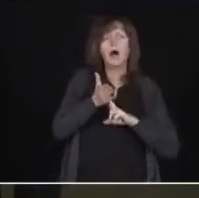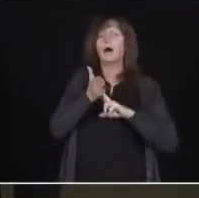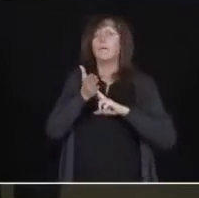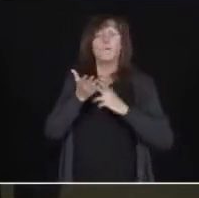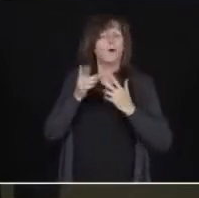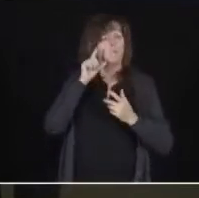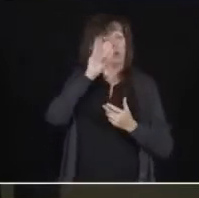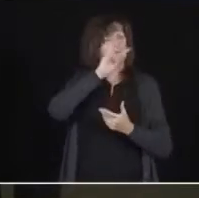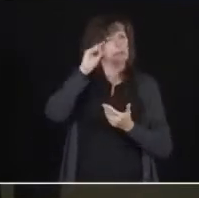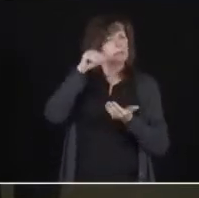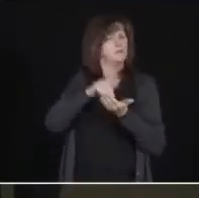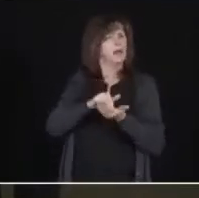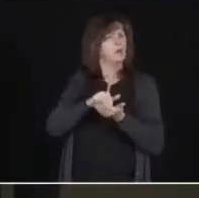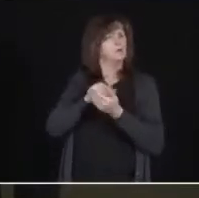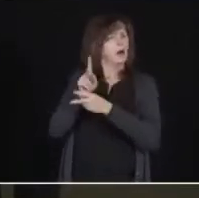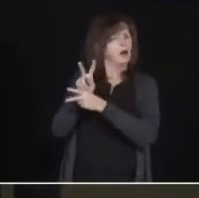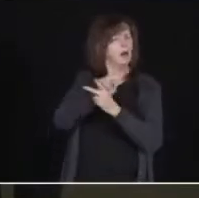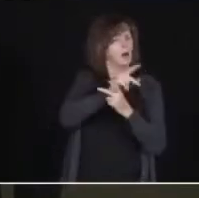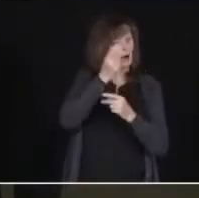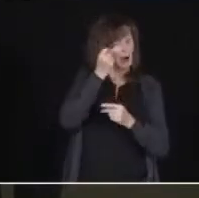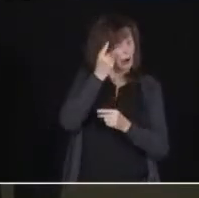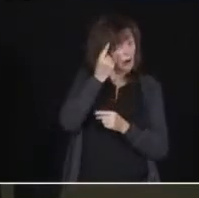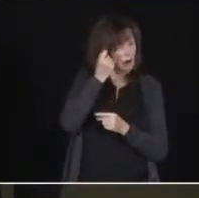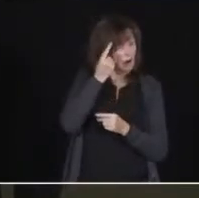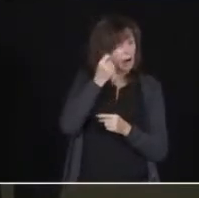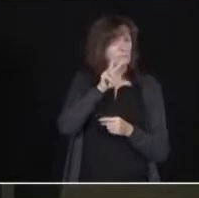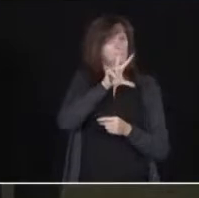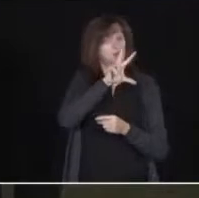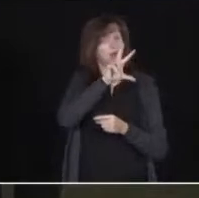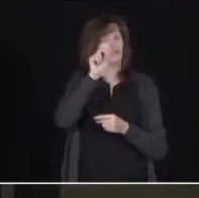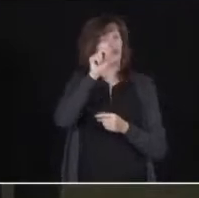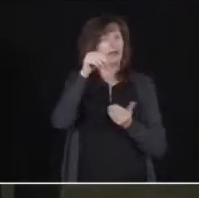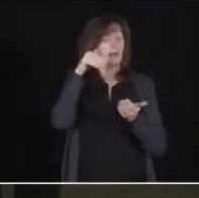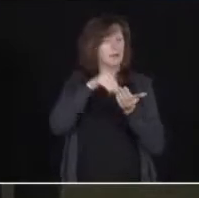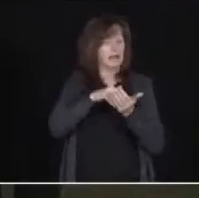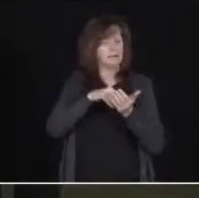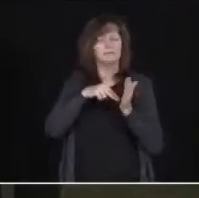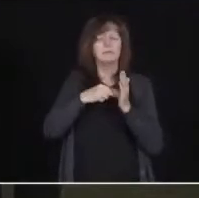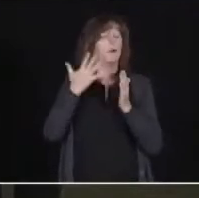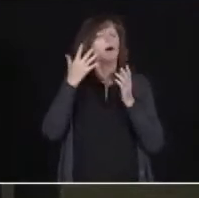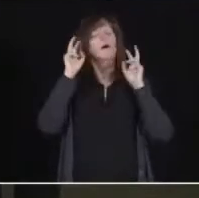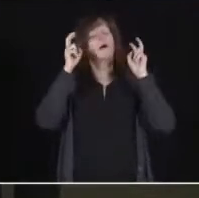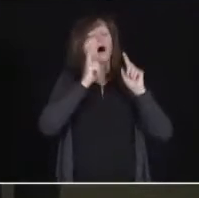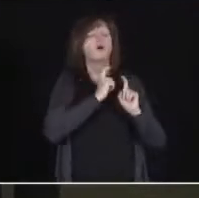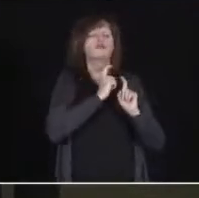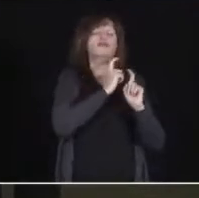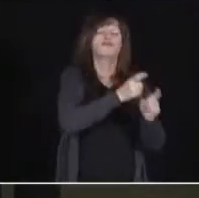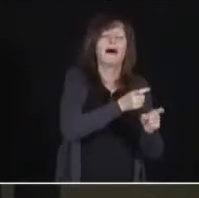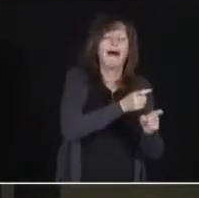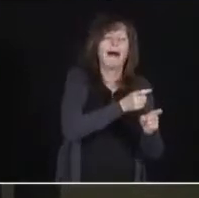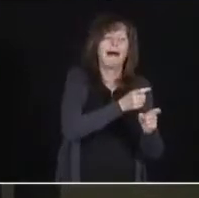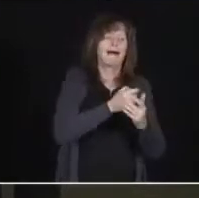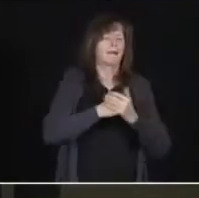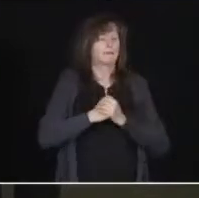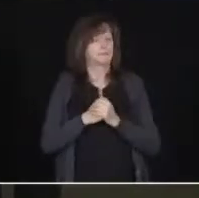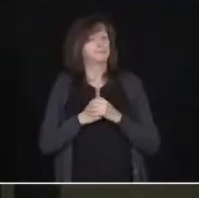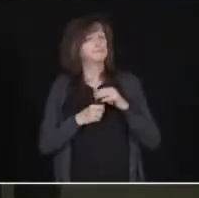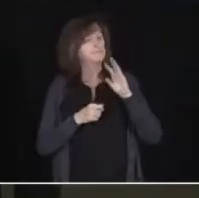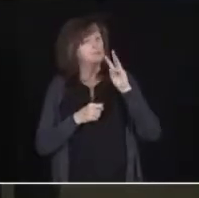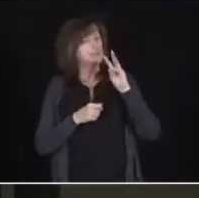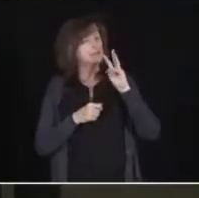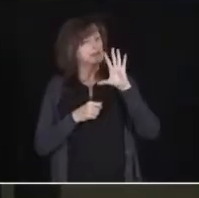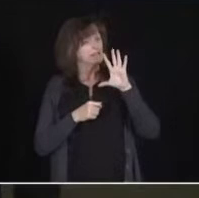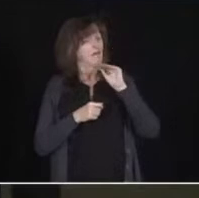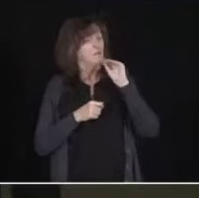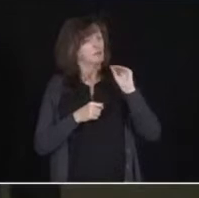of that's going to be a grant. He has the ability to get 65% of his staff paid. But I understand